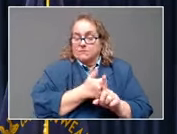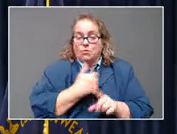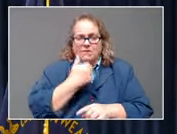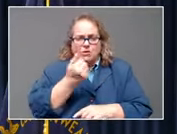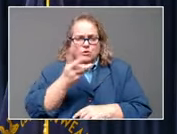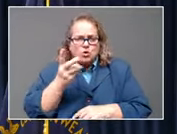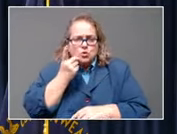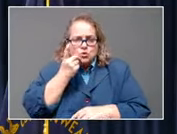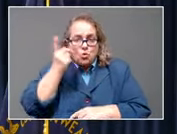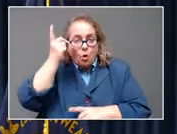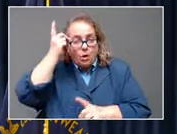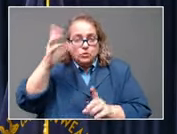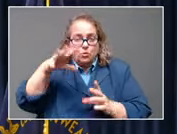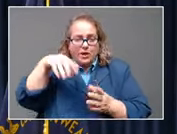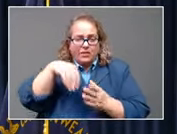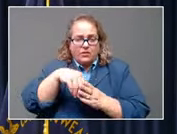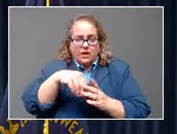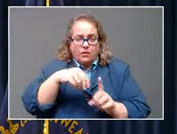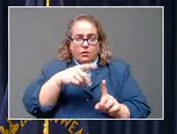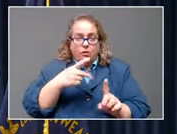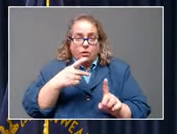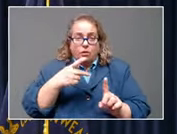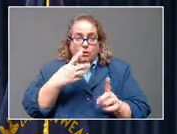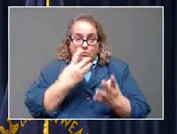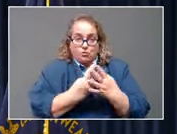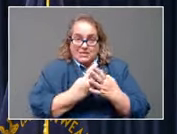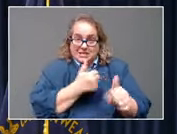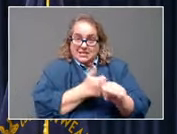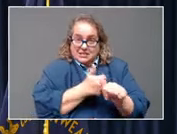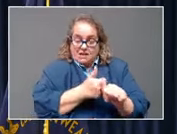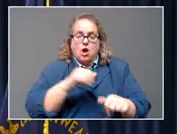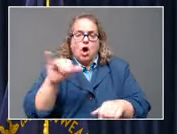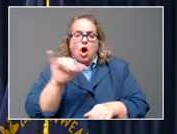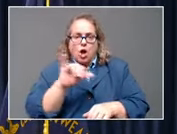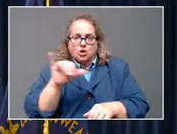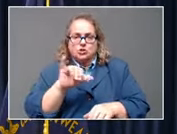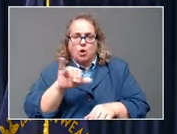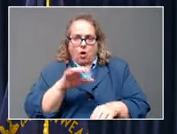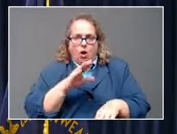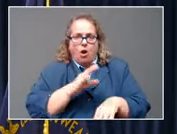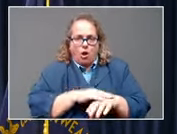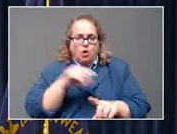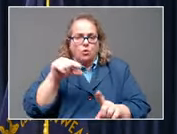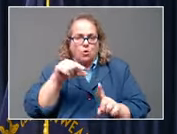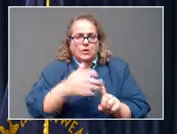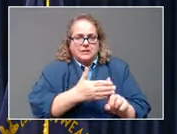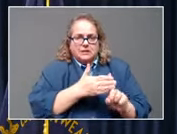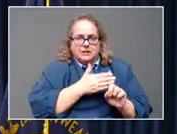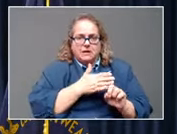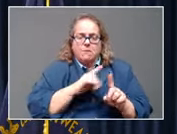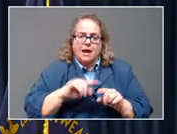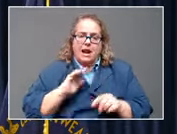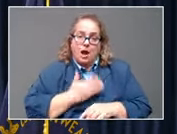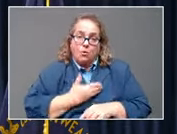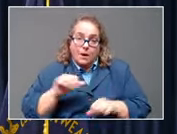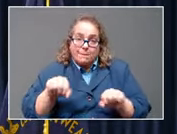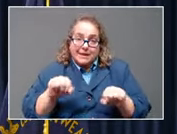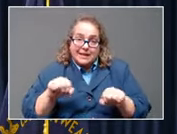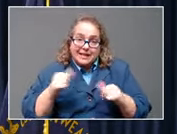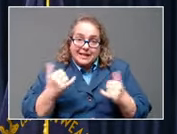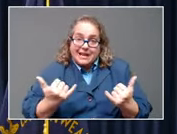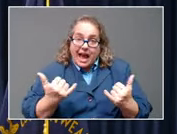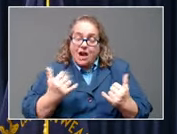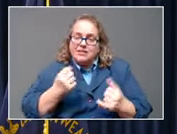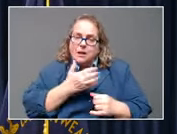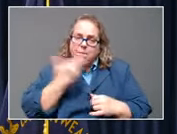other prisons that are also on quarantine, but our ability now is even better